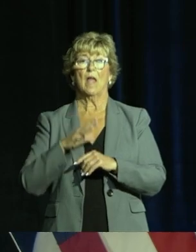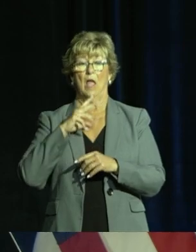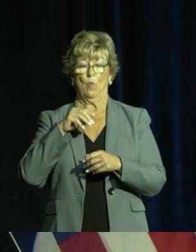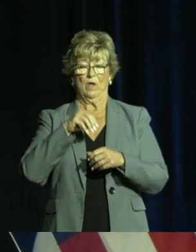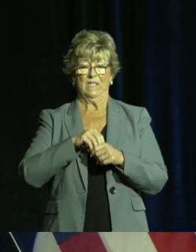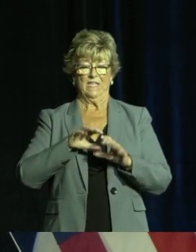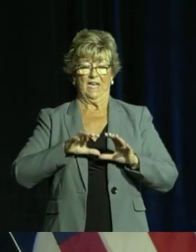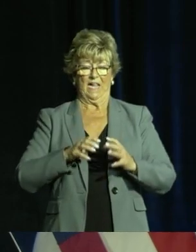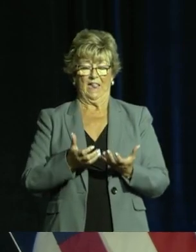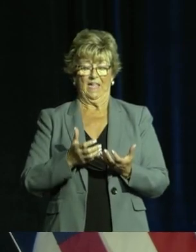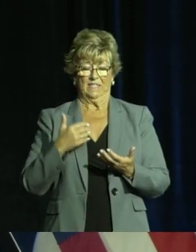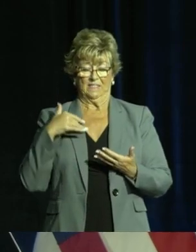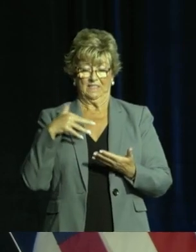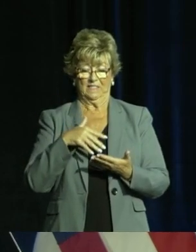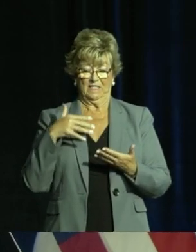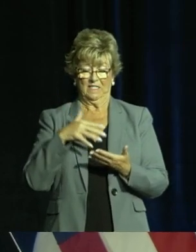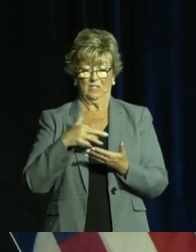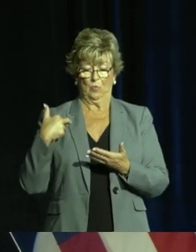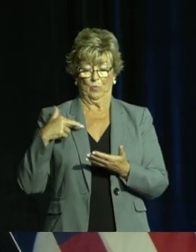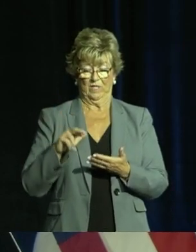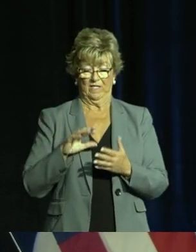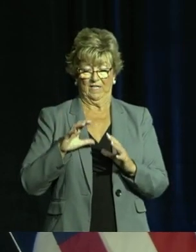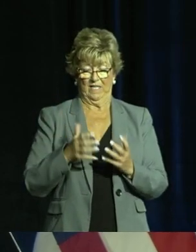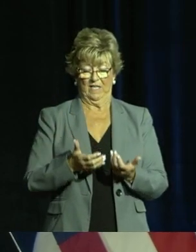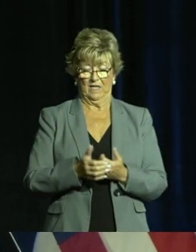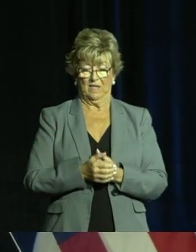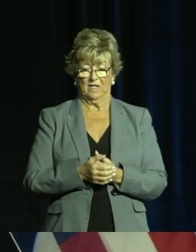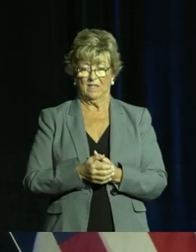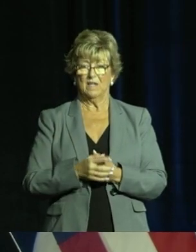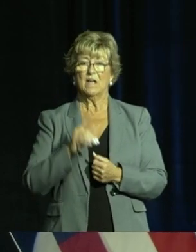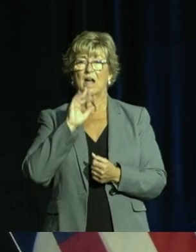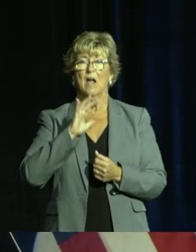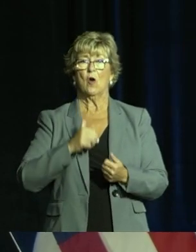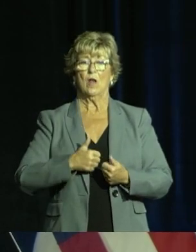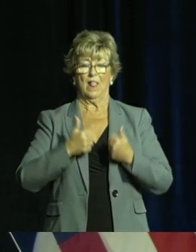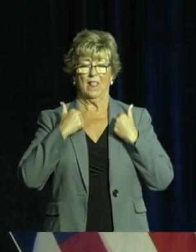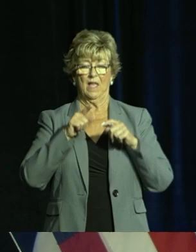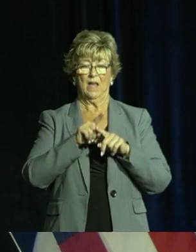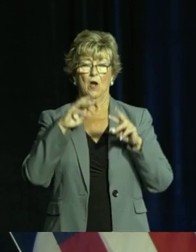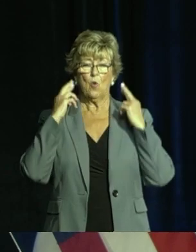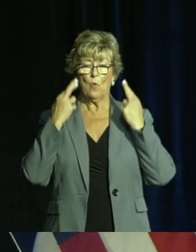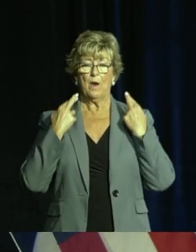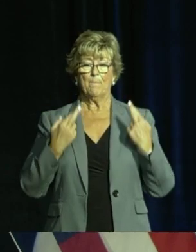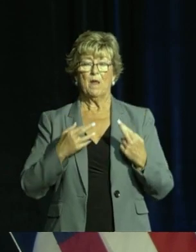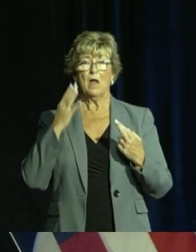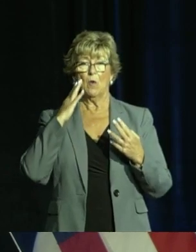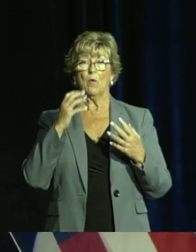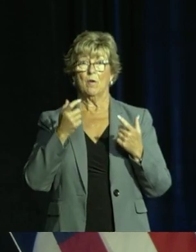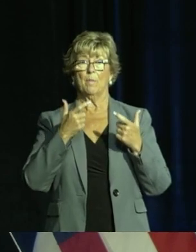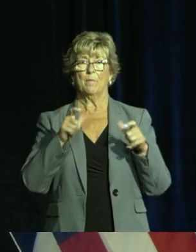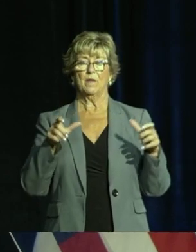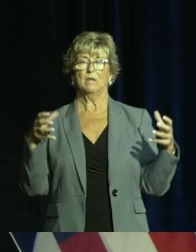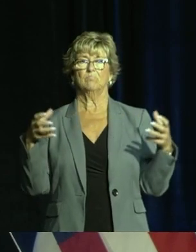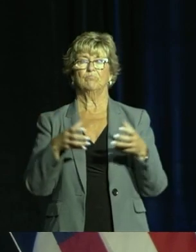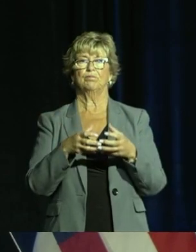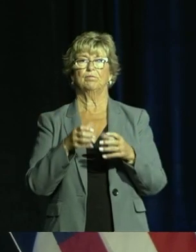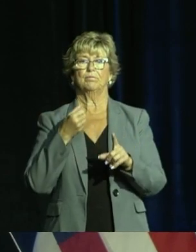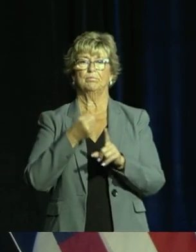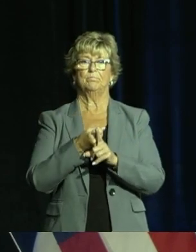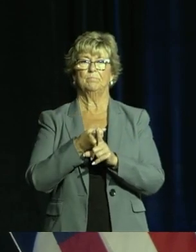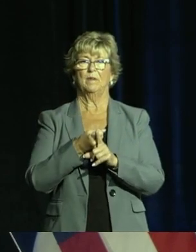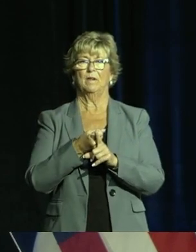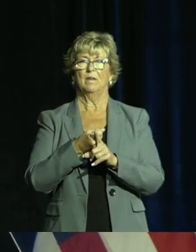class speaker that day and said, "Our lives as rabbis will be an enormous challenge that we